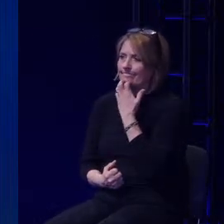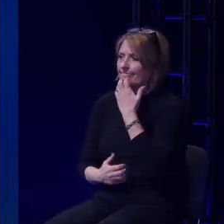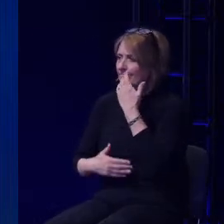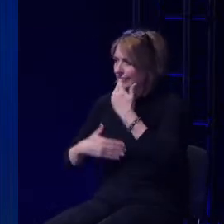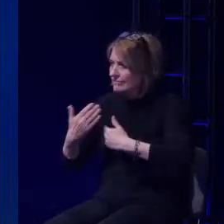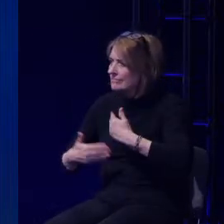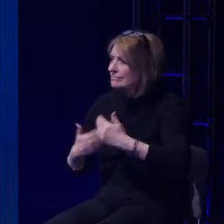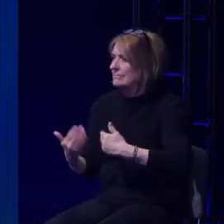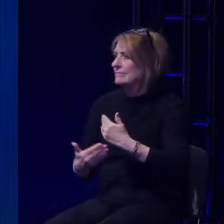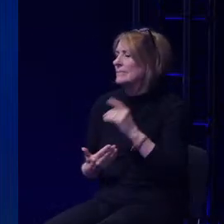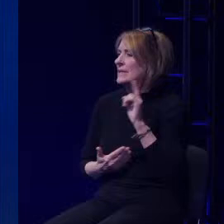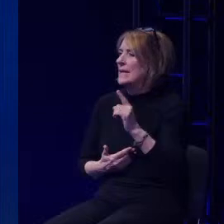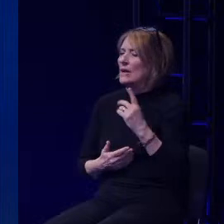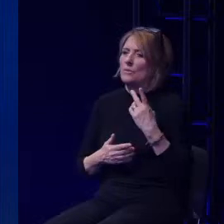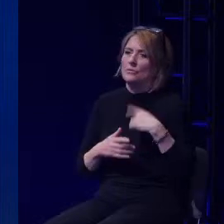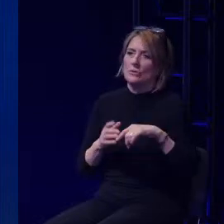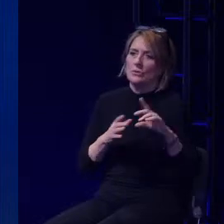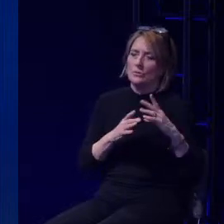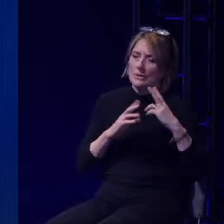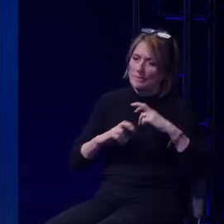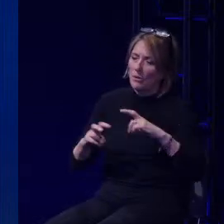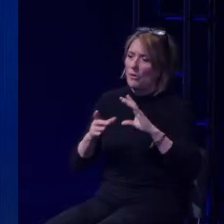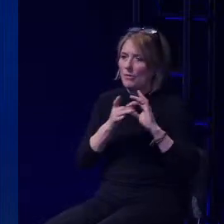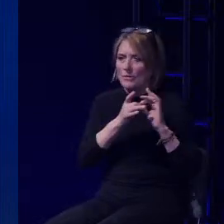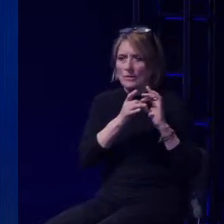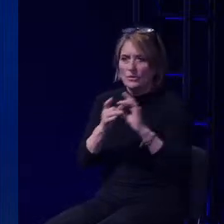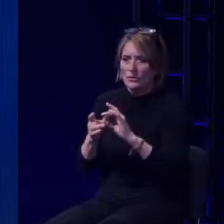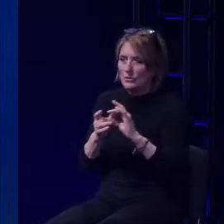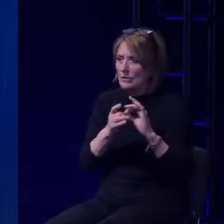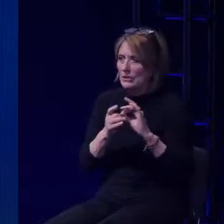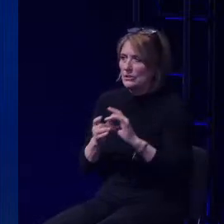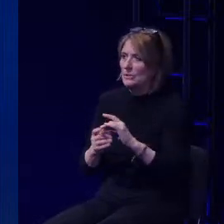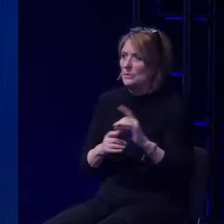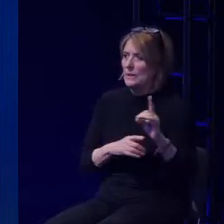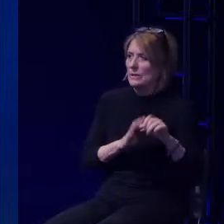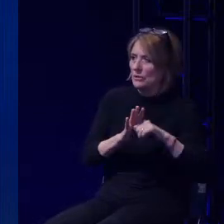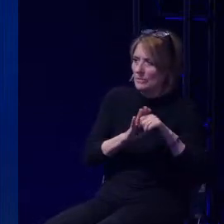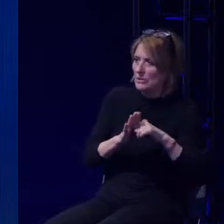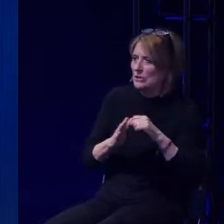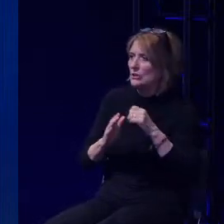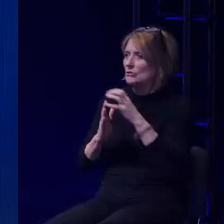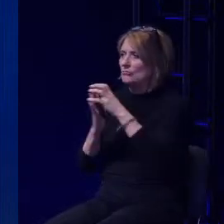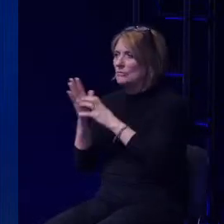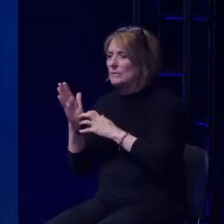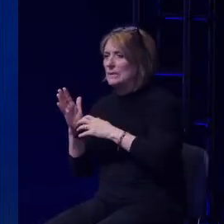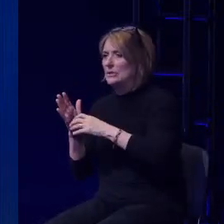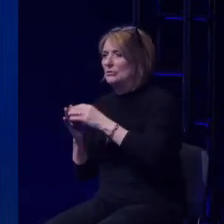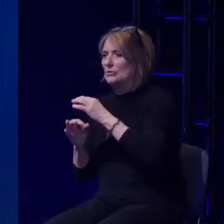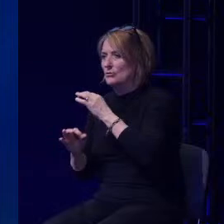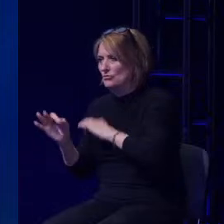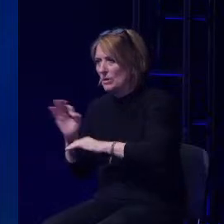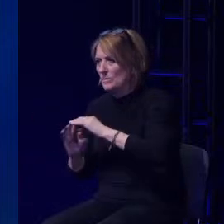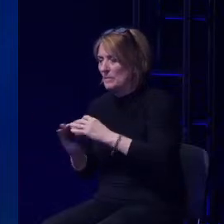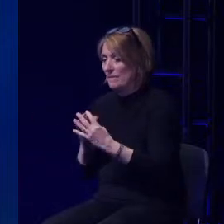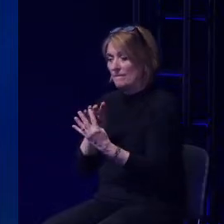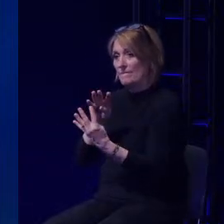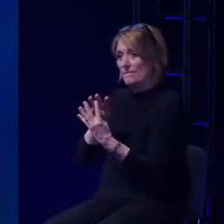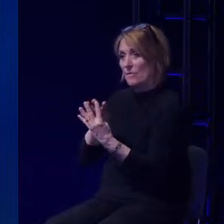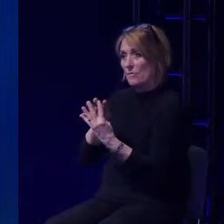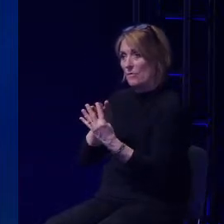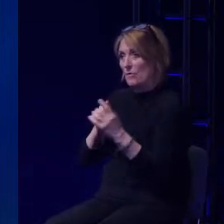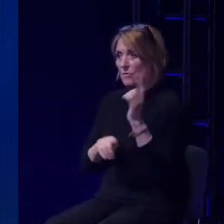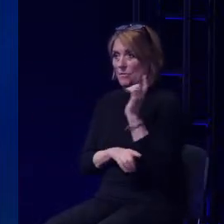the relationship between documentary and scripted drama via the experiences of 4 cinematographers who first put their eye